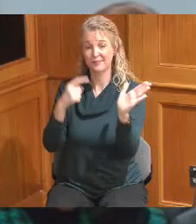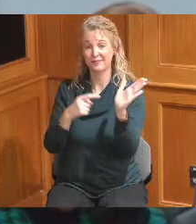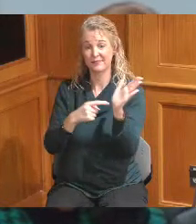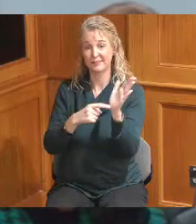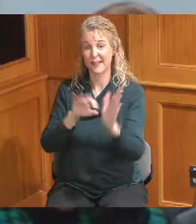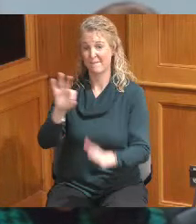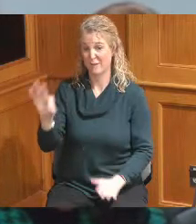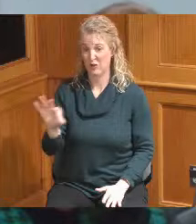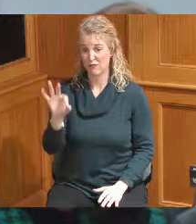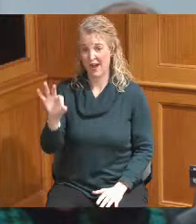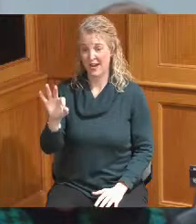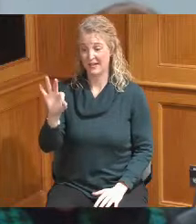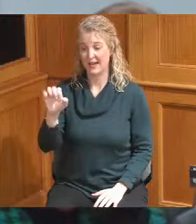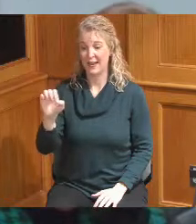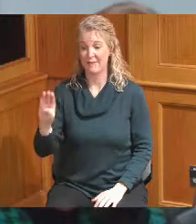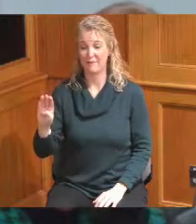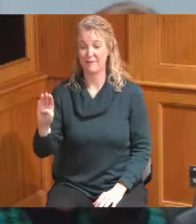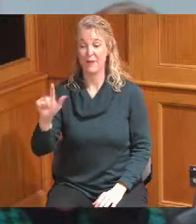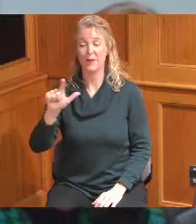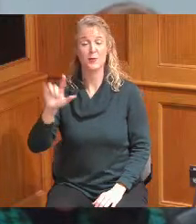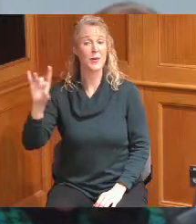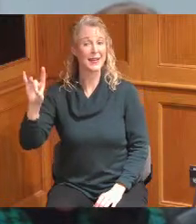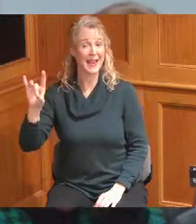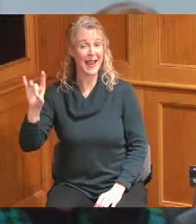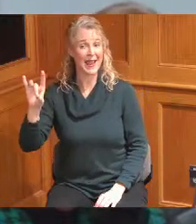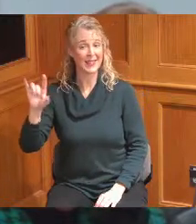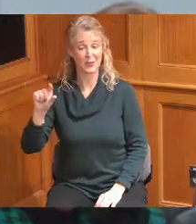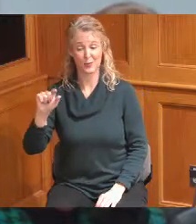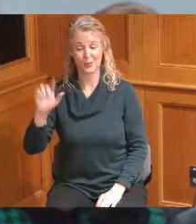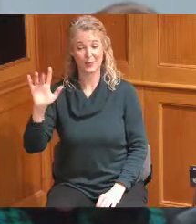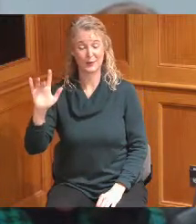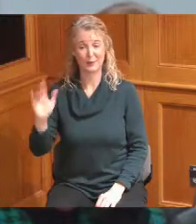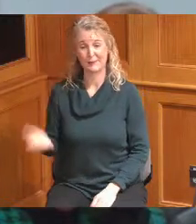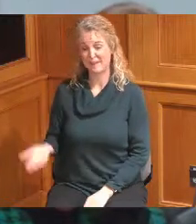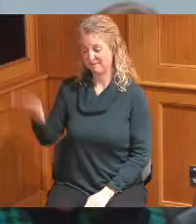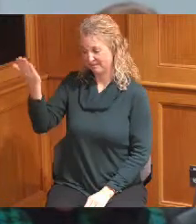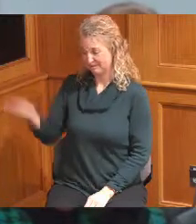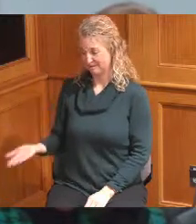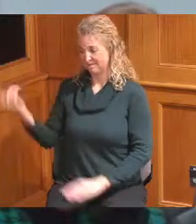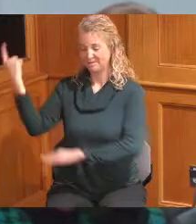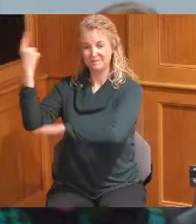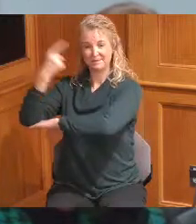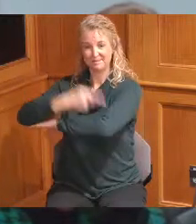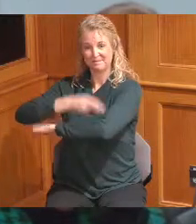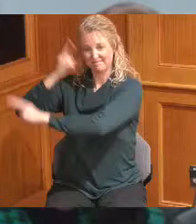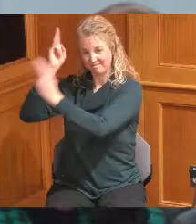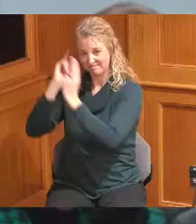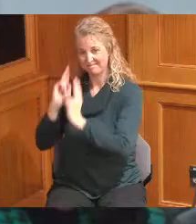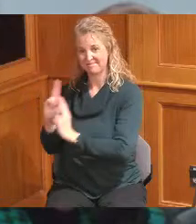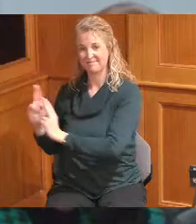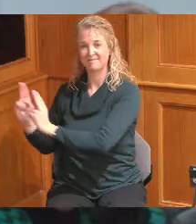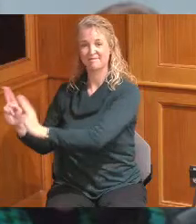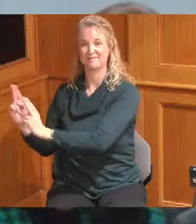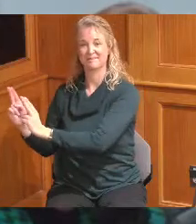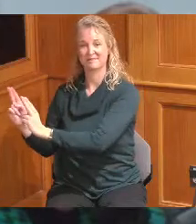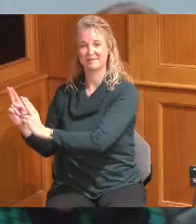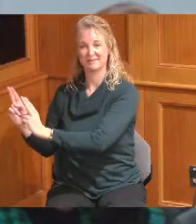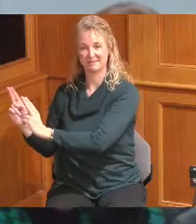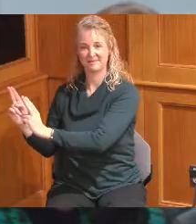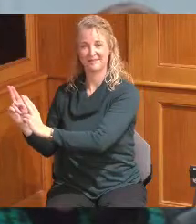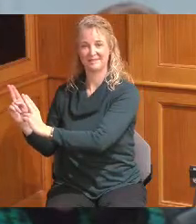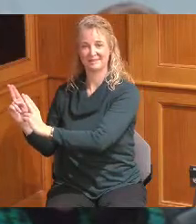proclaim Friday, February the 28th, 2025 as Reverend Dr. Donald E.